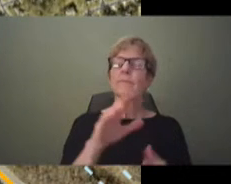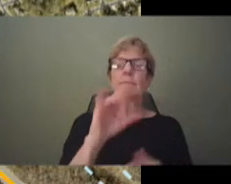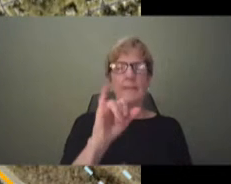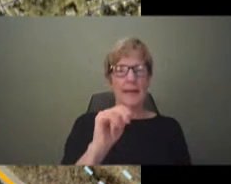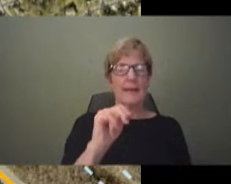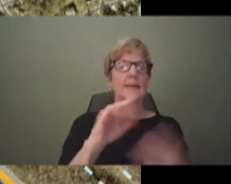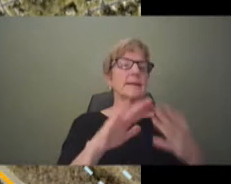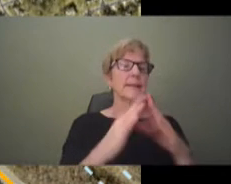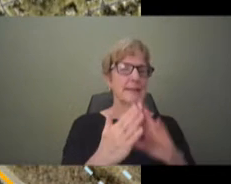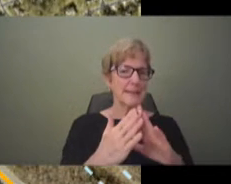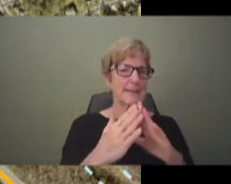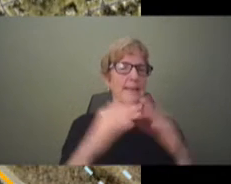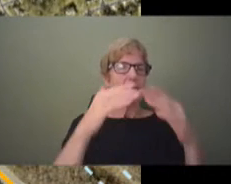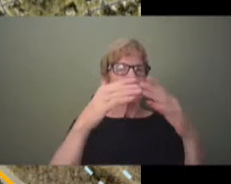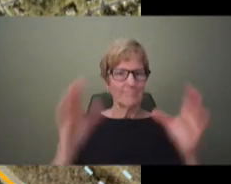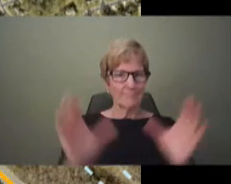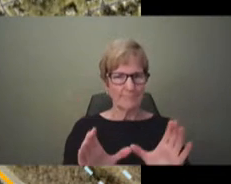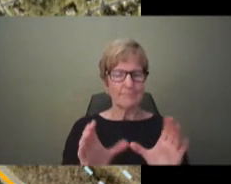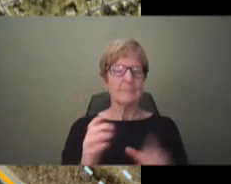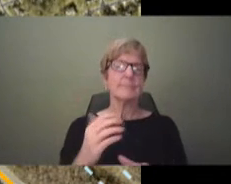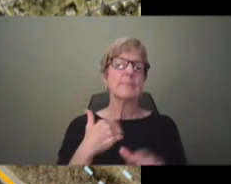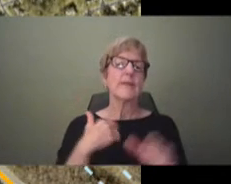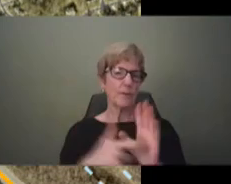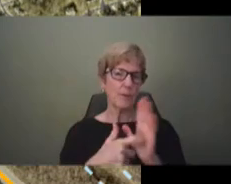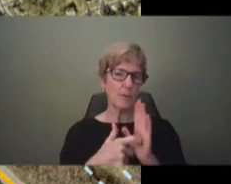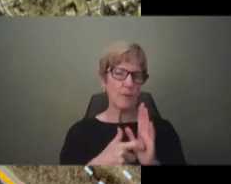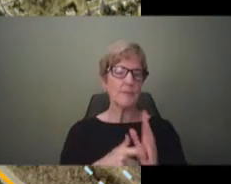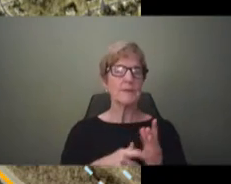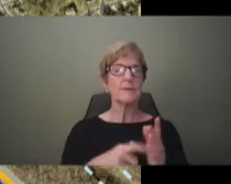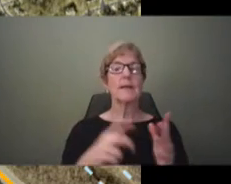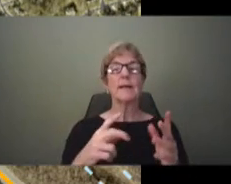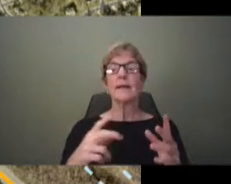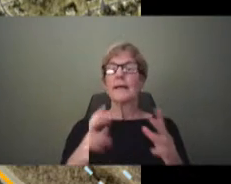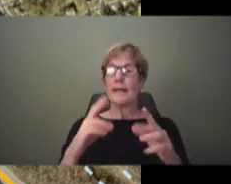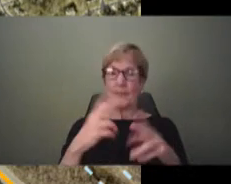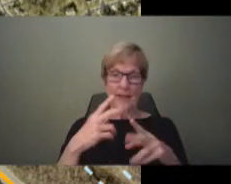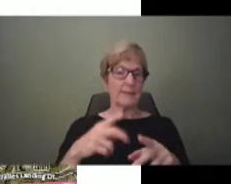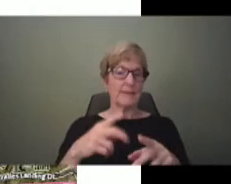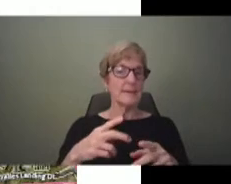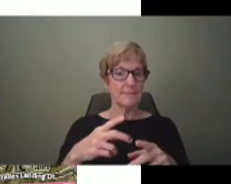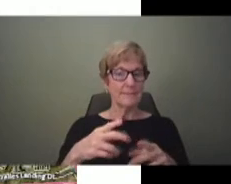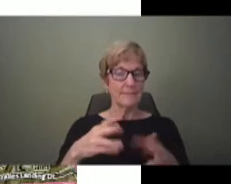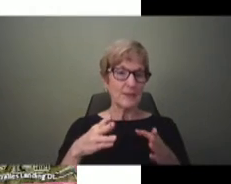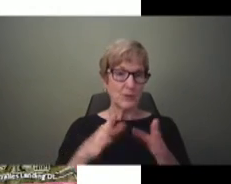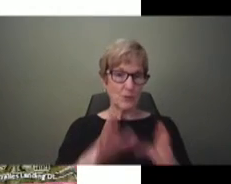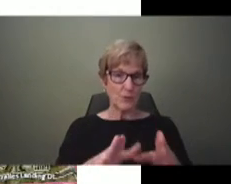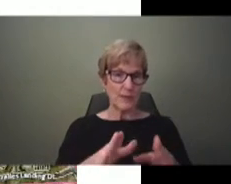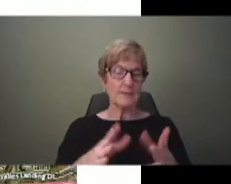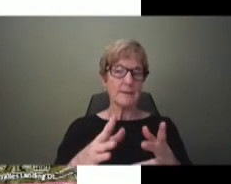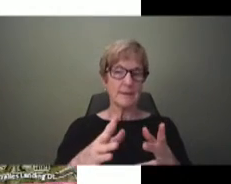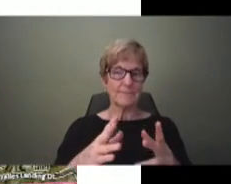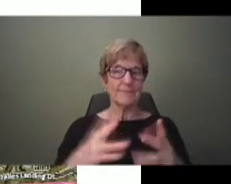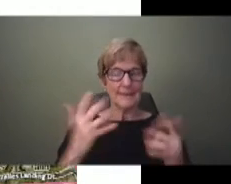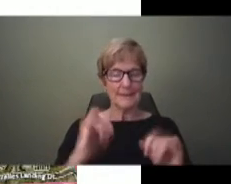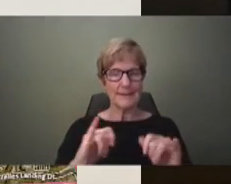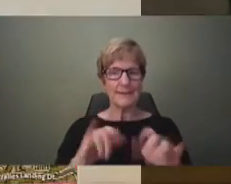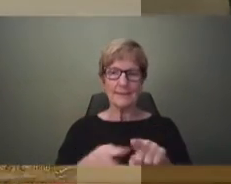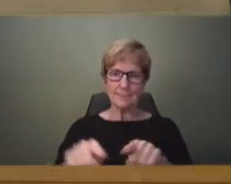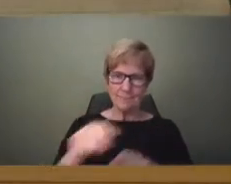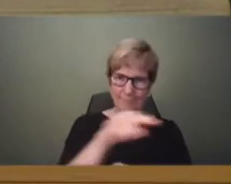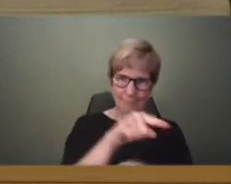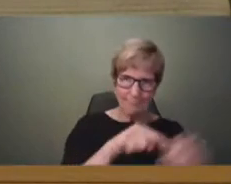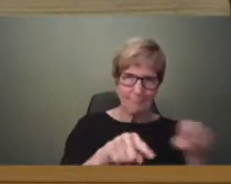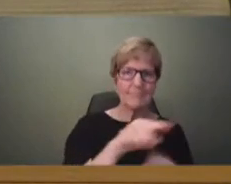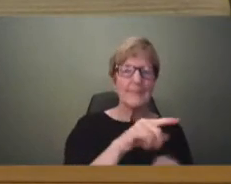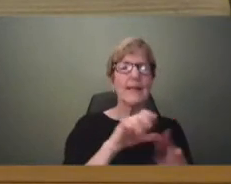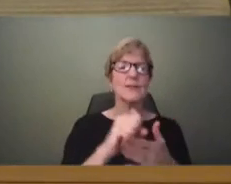it um certainly has some capacity to add housing uh which is something significant out here um so uh thank you very much and I'll